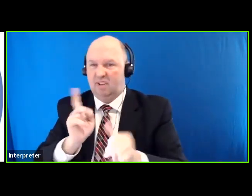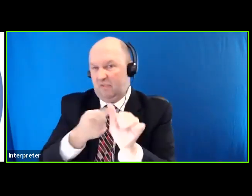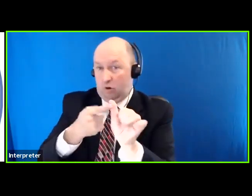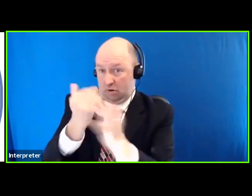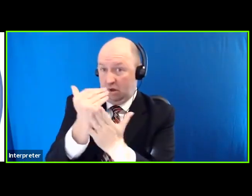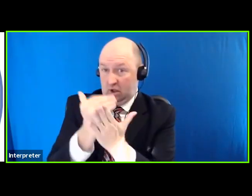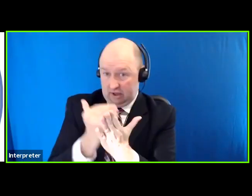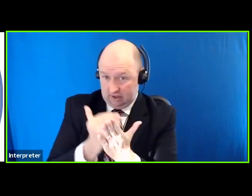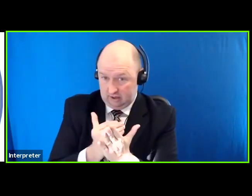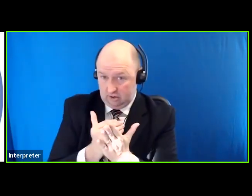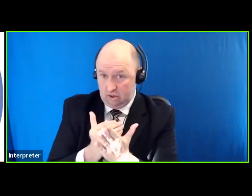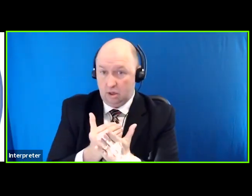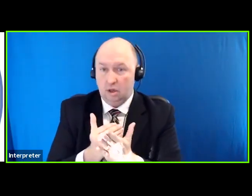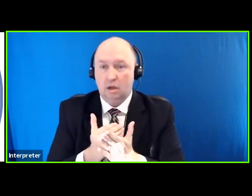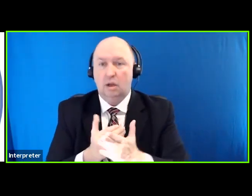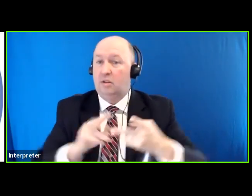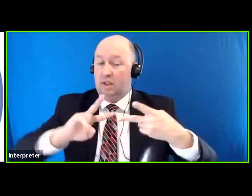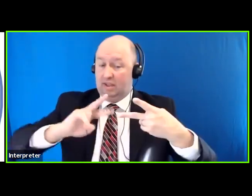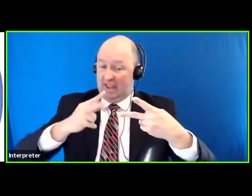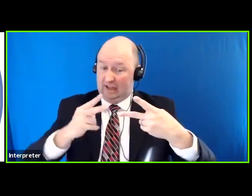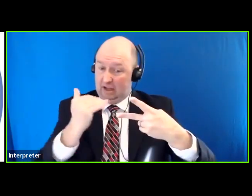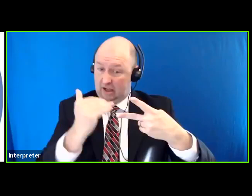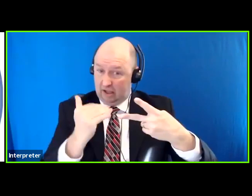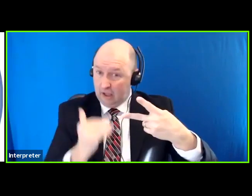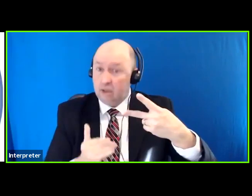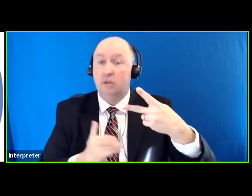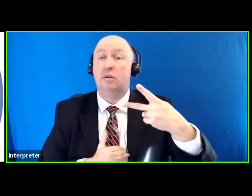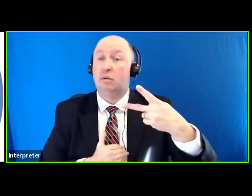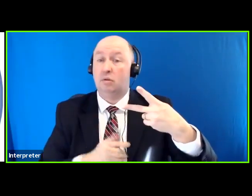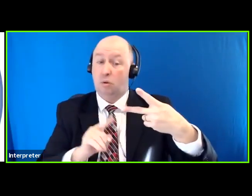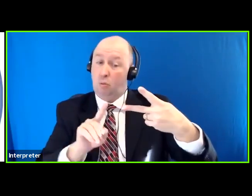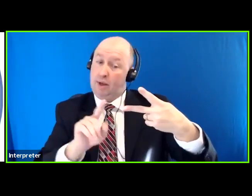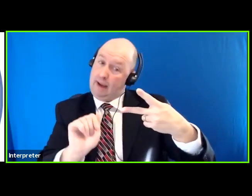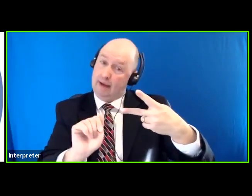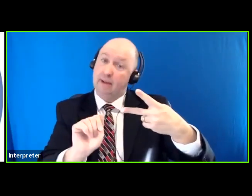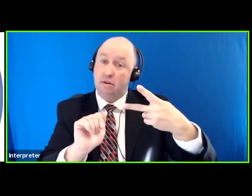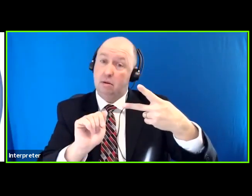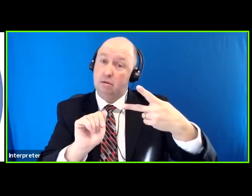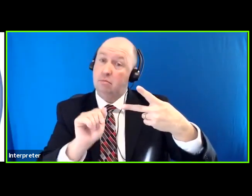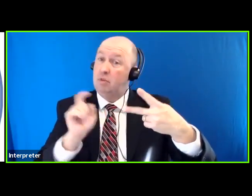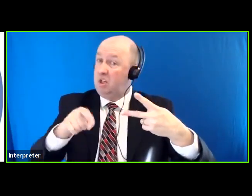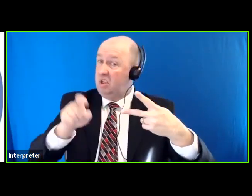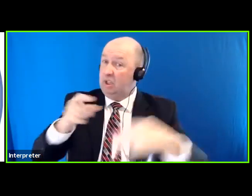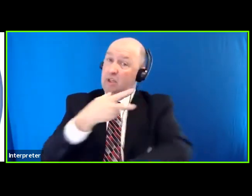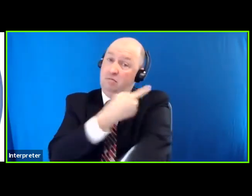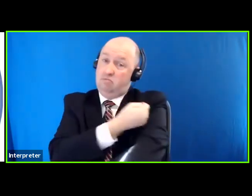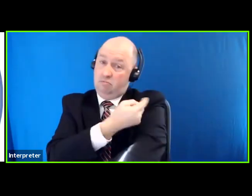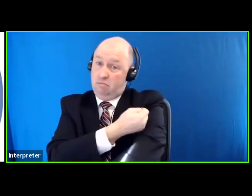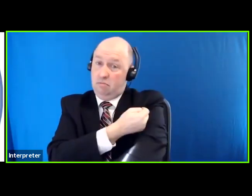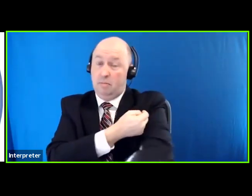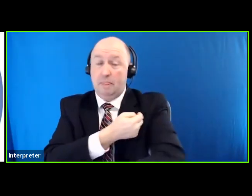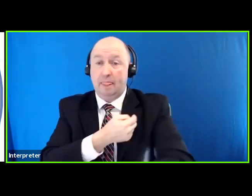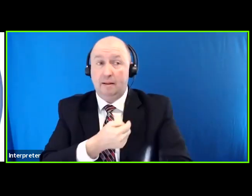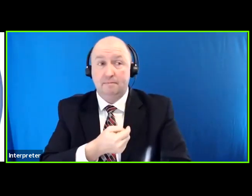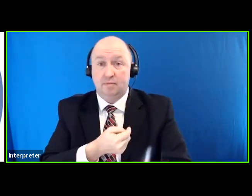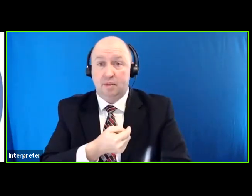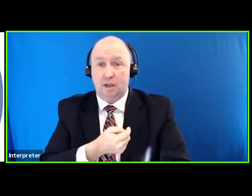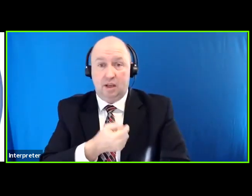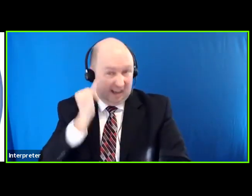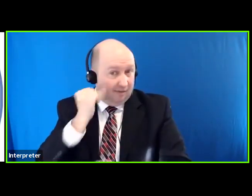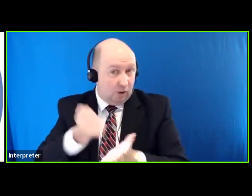individuals. Then you have the secondary list where there still could be some 1As out there that need to be vaccinated if it's a waste